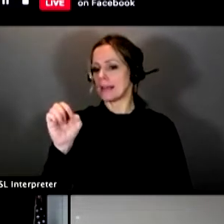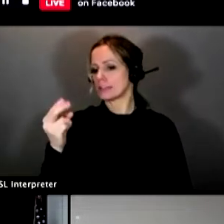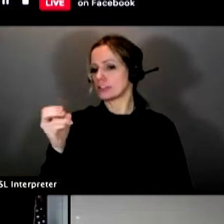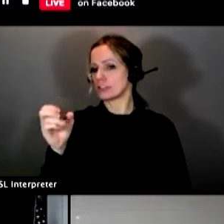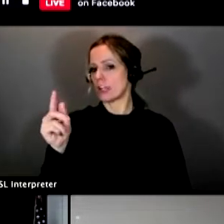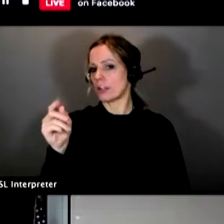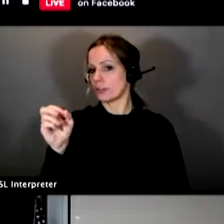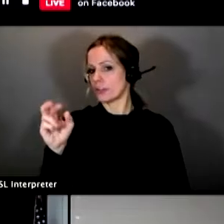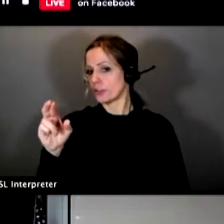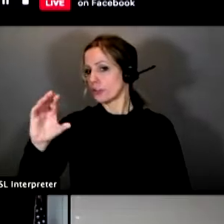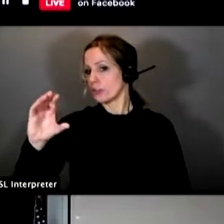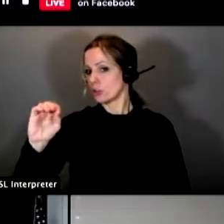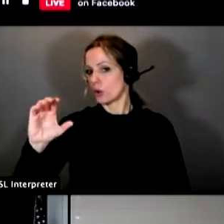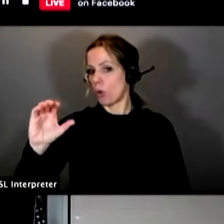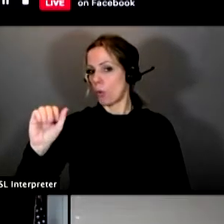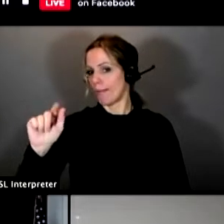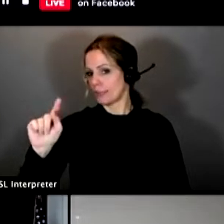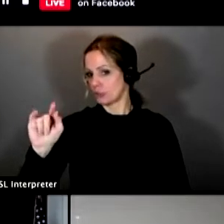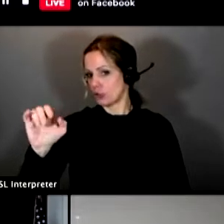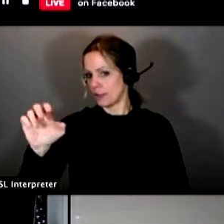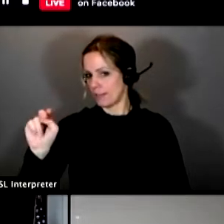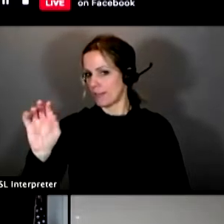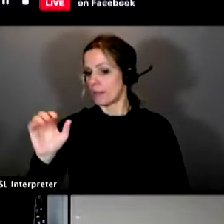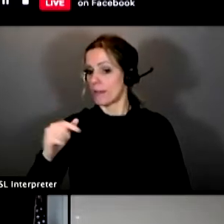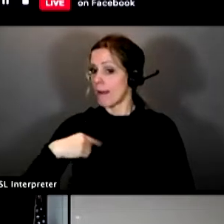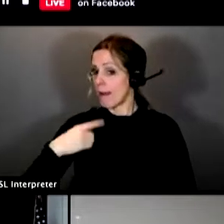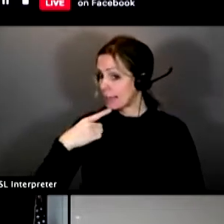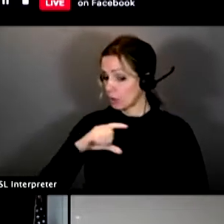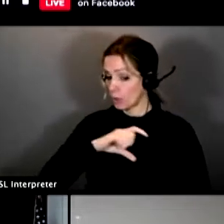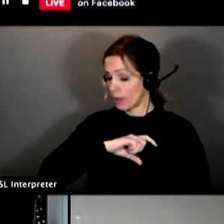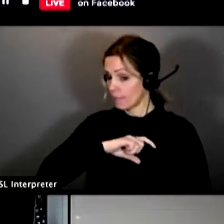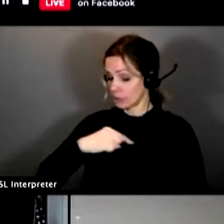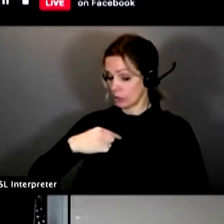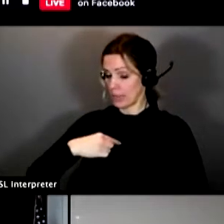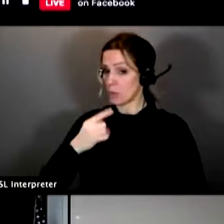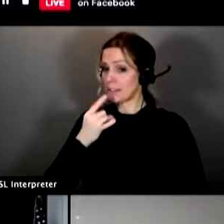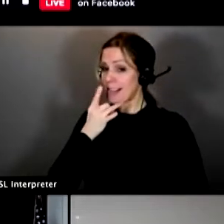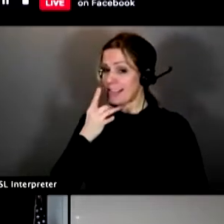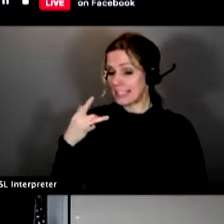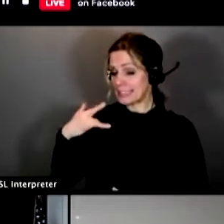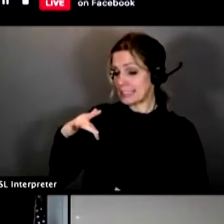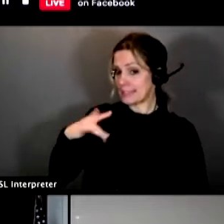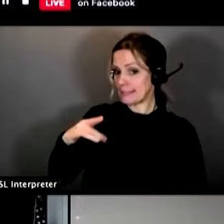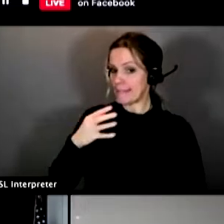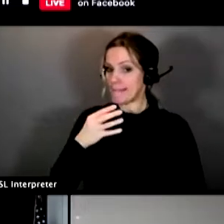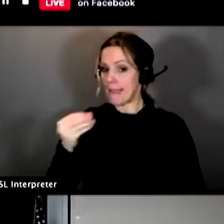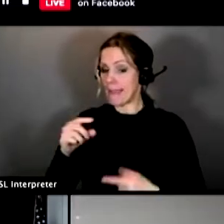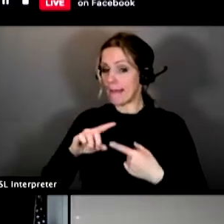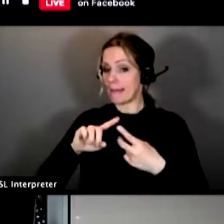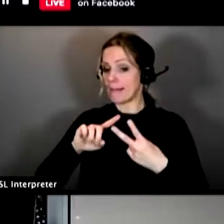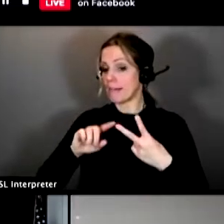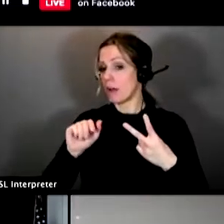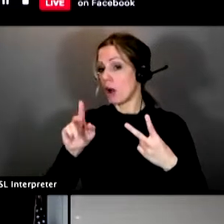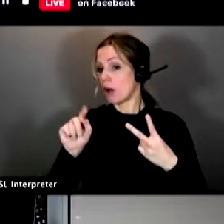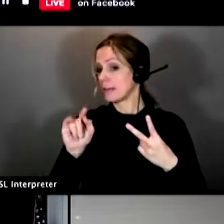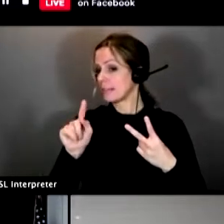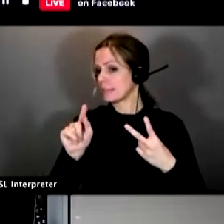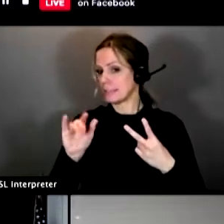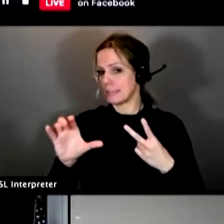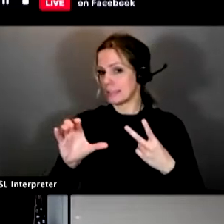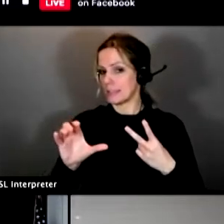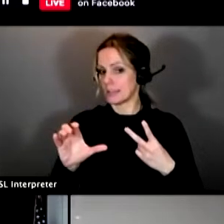When I informed your officers that I was light sensitive and also autistic, not only did they...